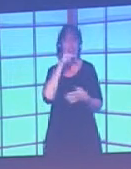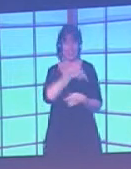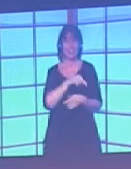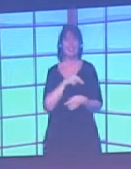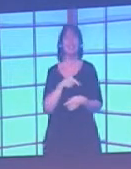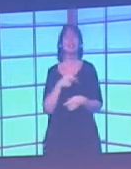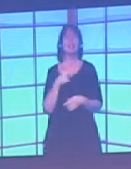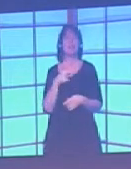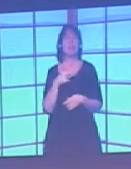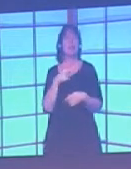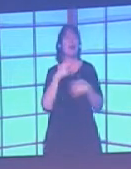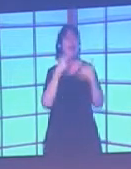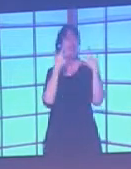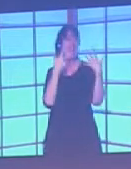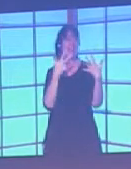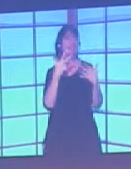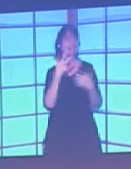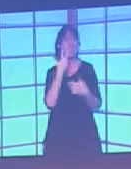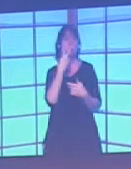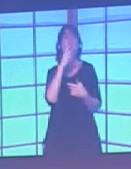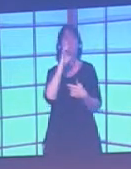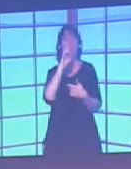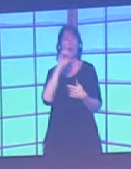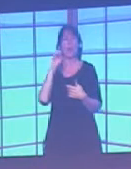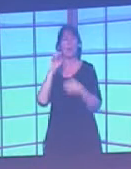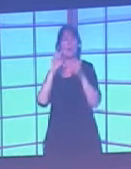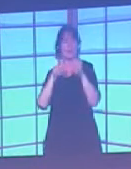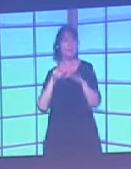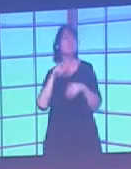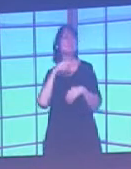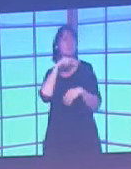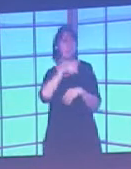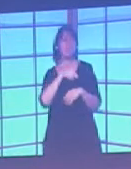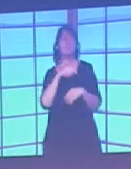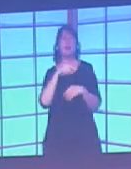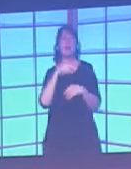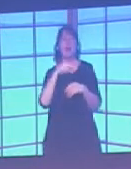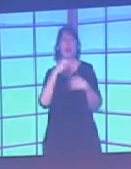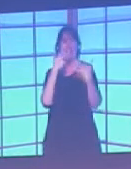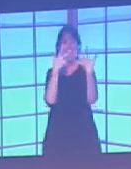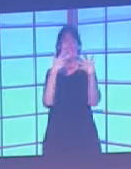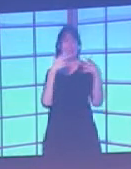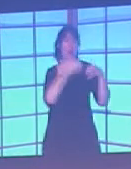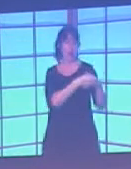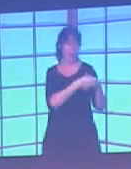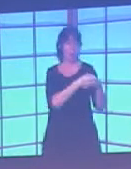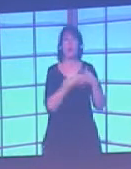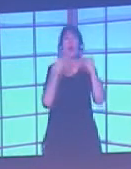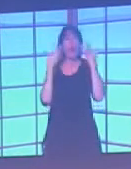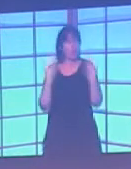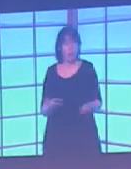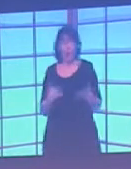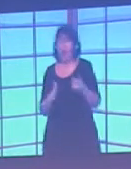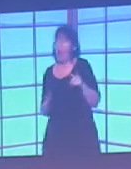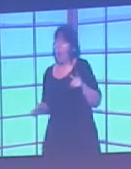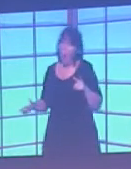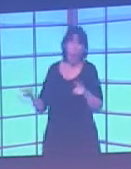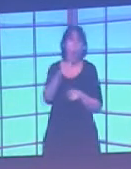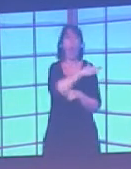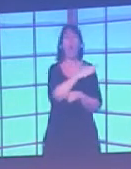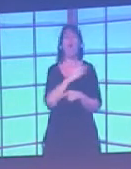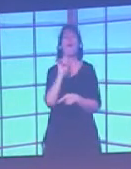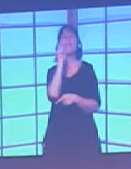just eight clubs in Premier League to celebrate Week of Action. Now we cover all Premier League, and we